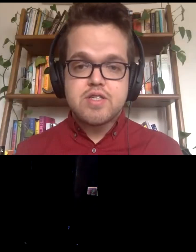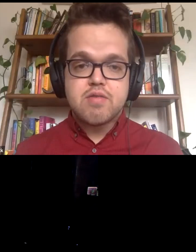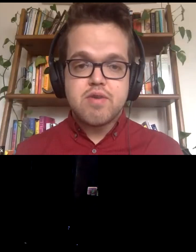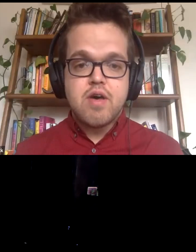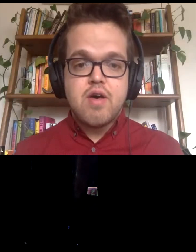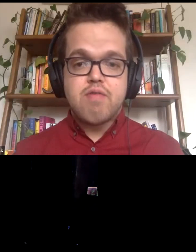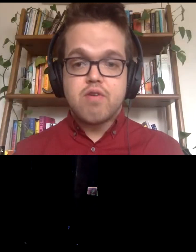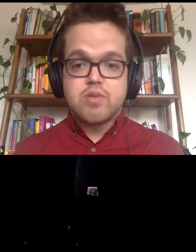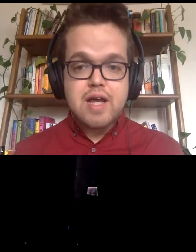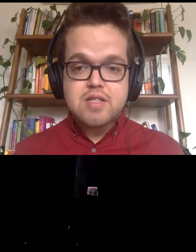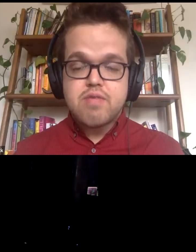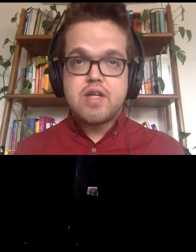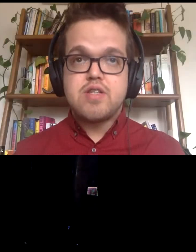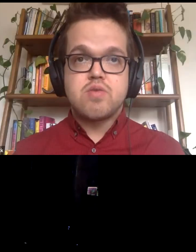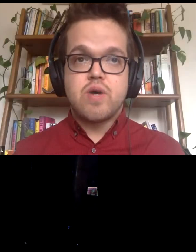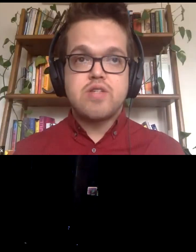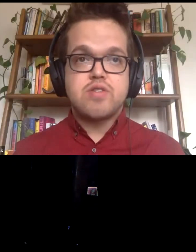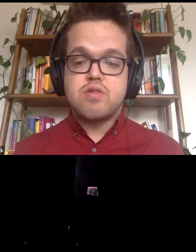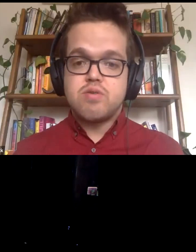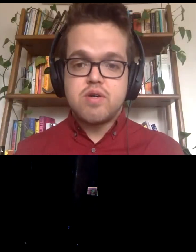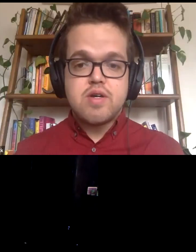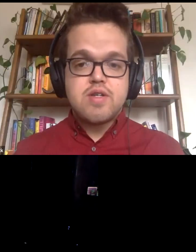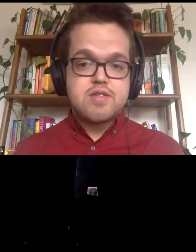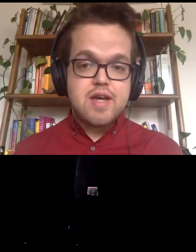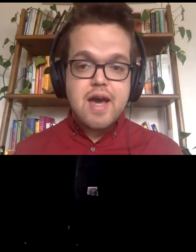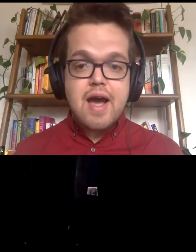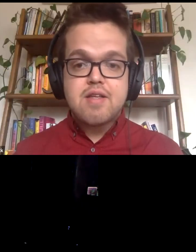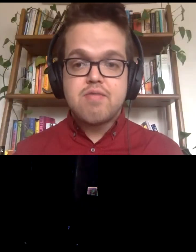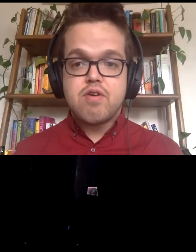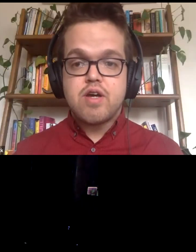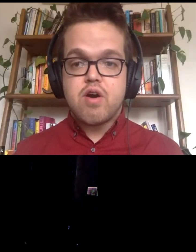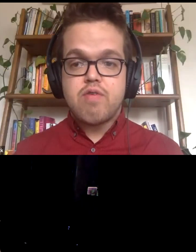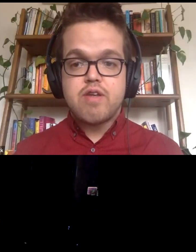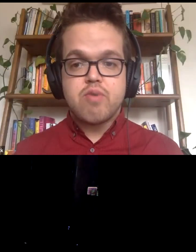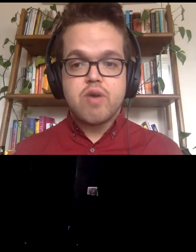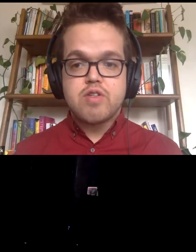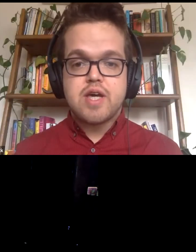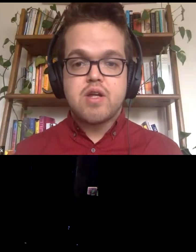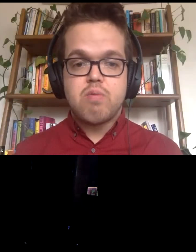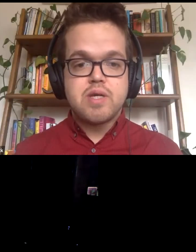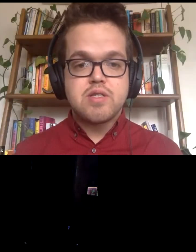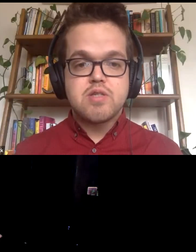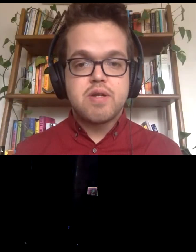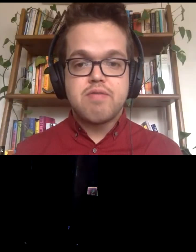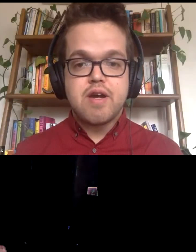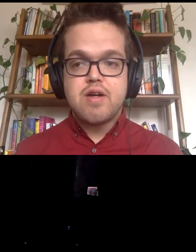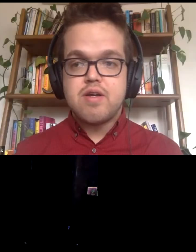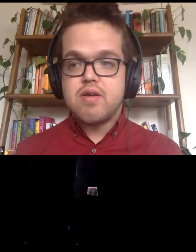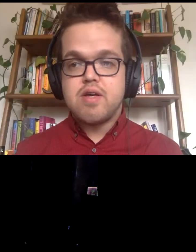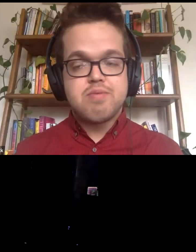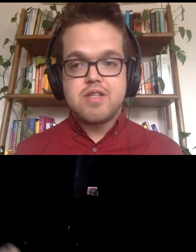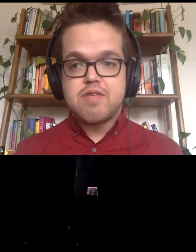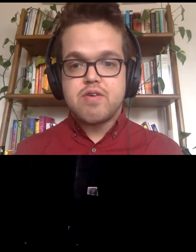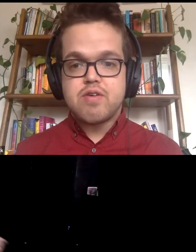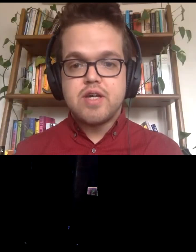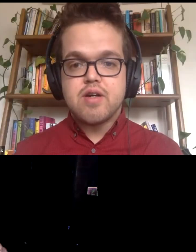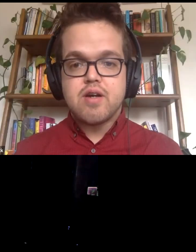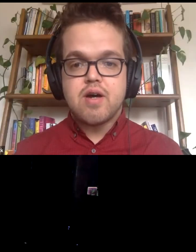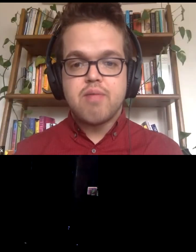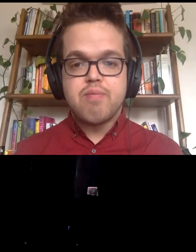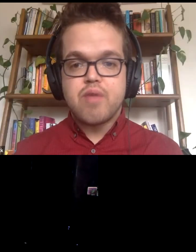a list of virtual activities and ways to stay active during COVID as we all stay at home, because it's been a